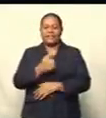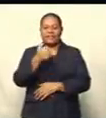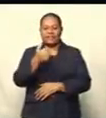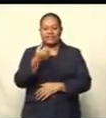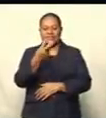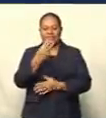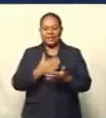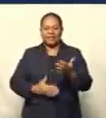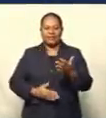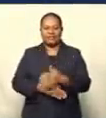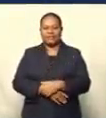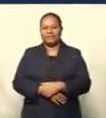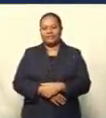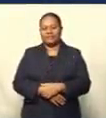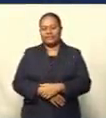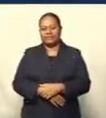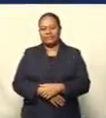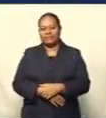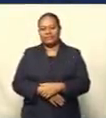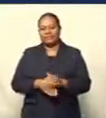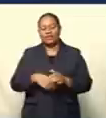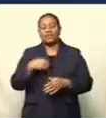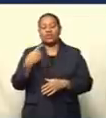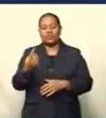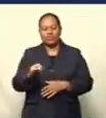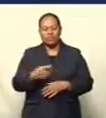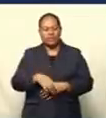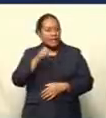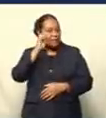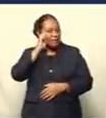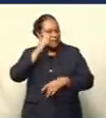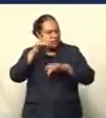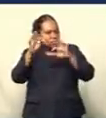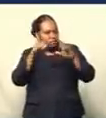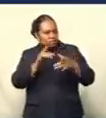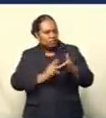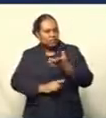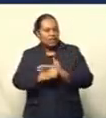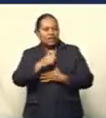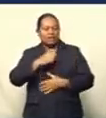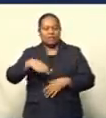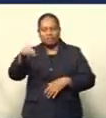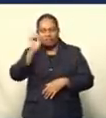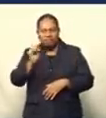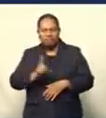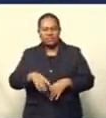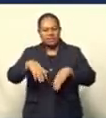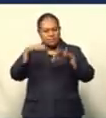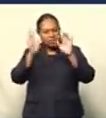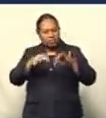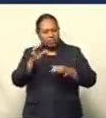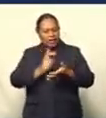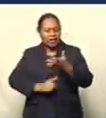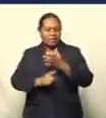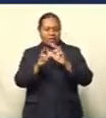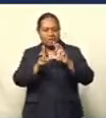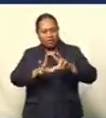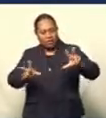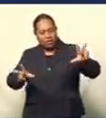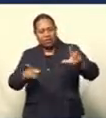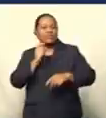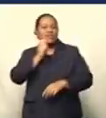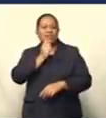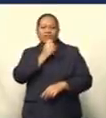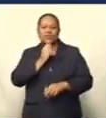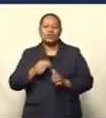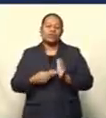6:30. The outlook for tomorrow expects showers with isolated thunderstorms and possible heavy falls over Vanua Levu, Taviuni and